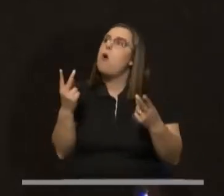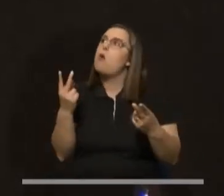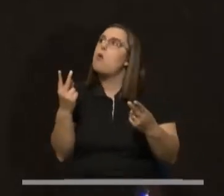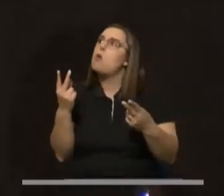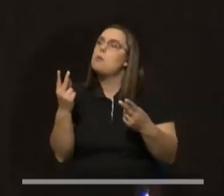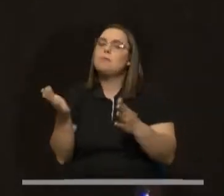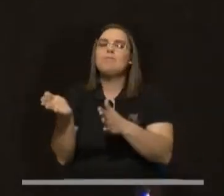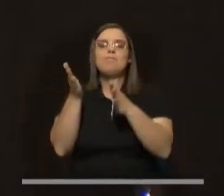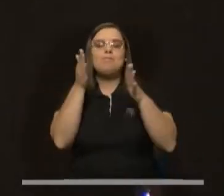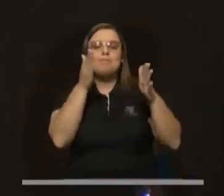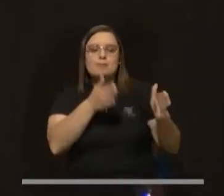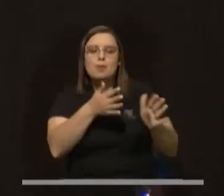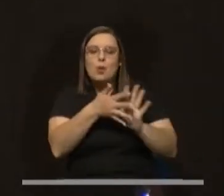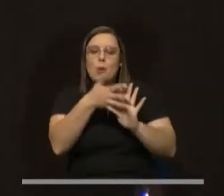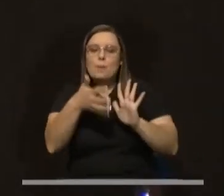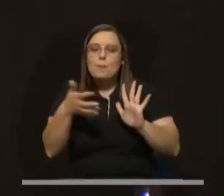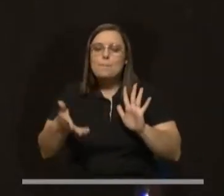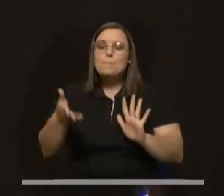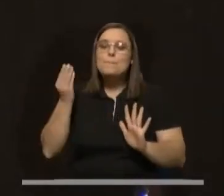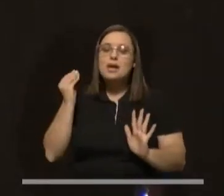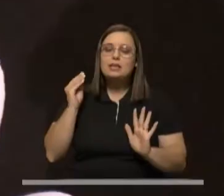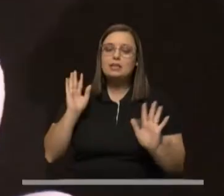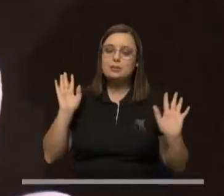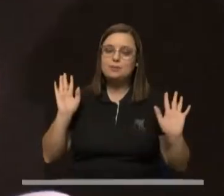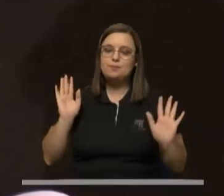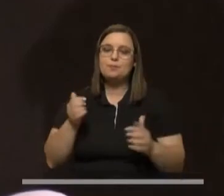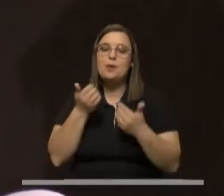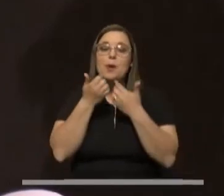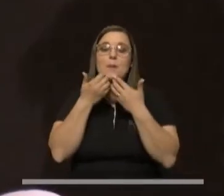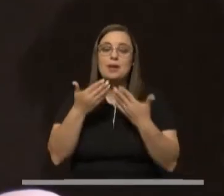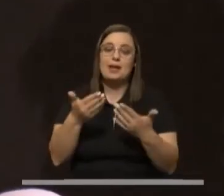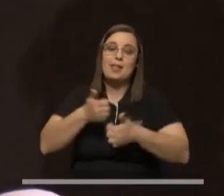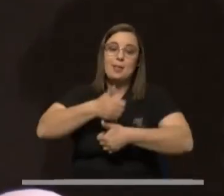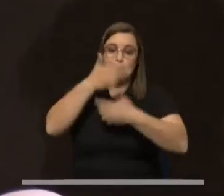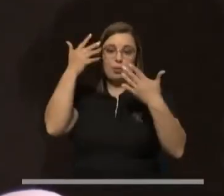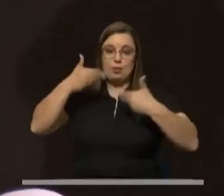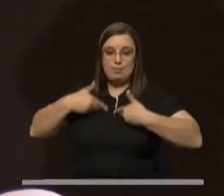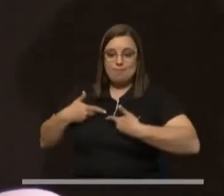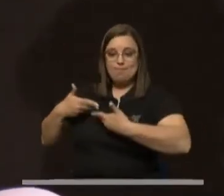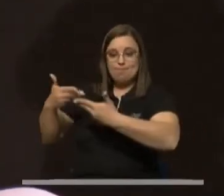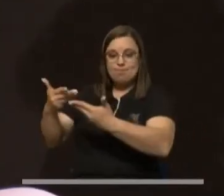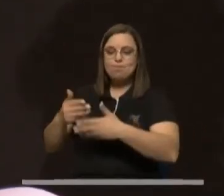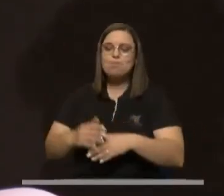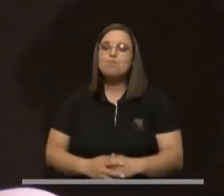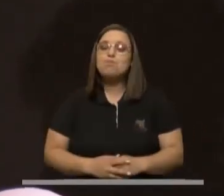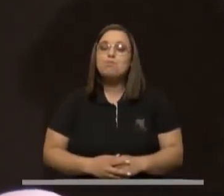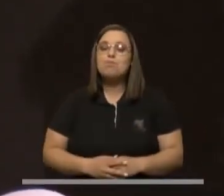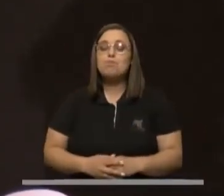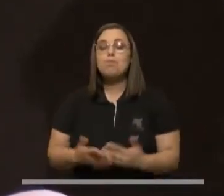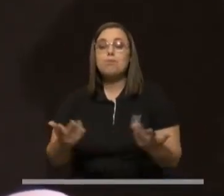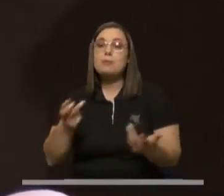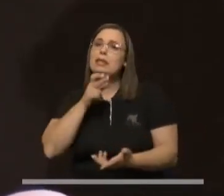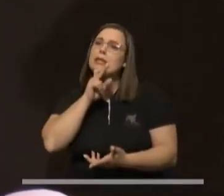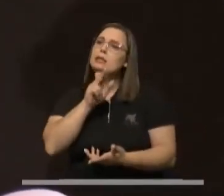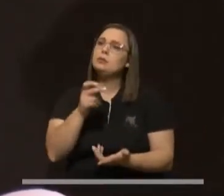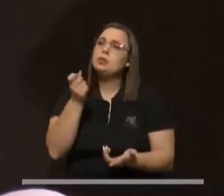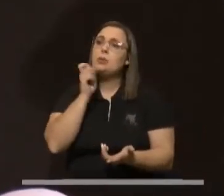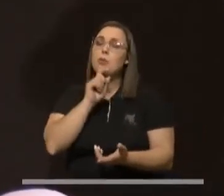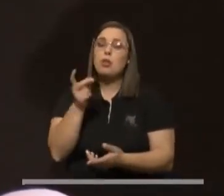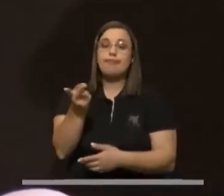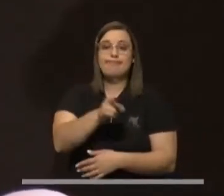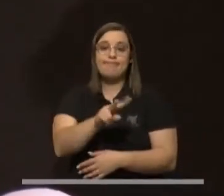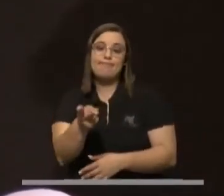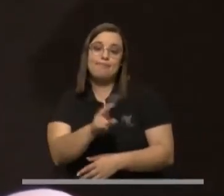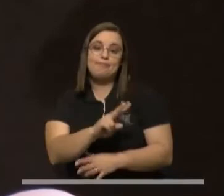Or on the other hand, makes things more complicated? Thank you very much. Good afternoon. Thank you for the